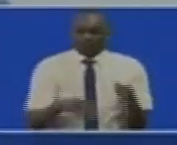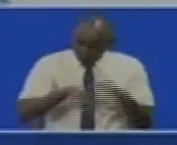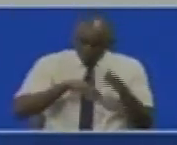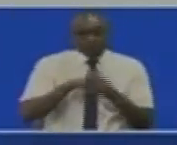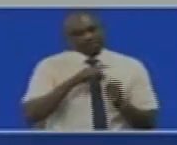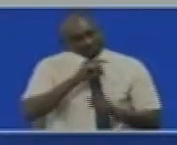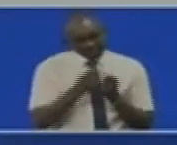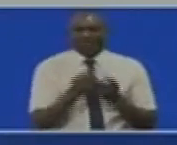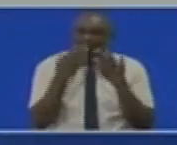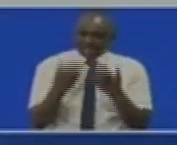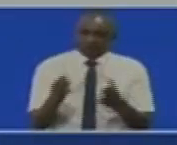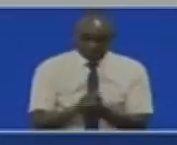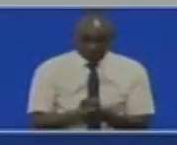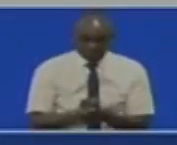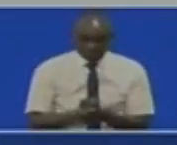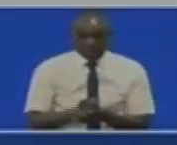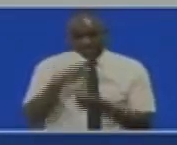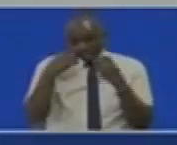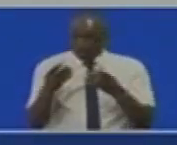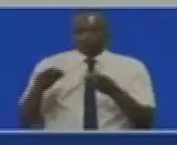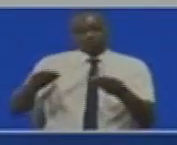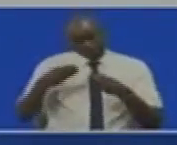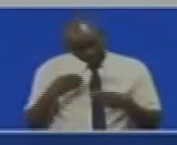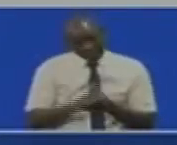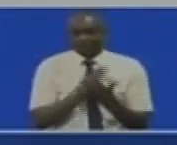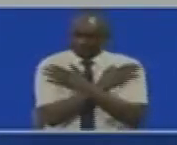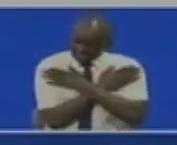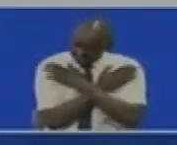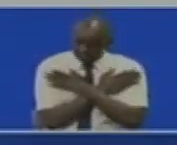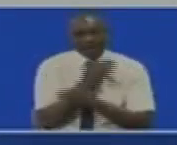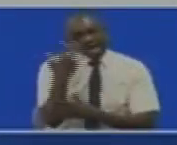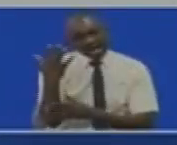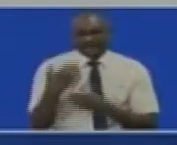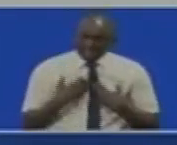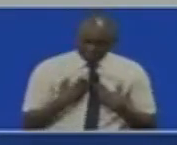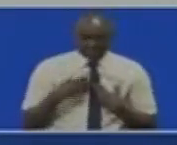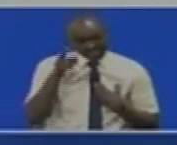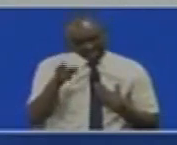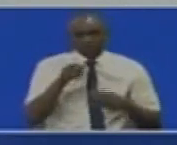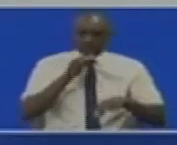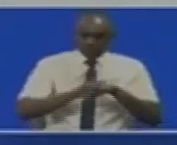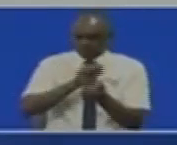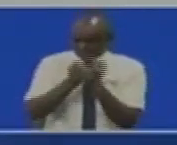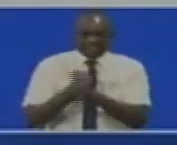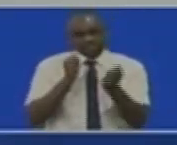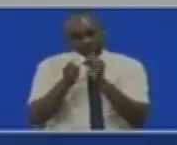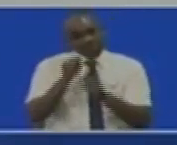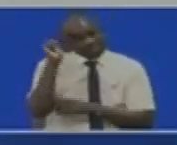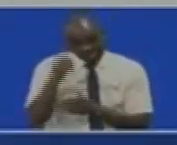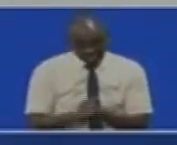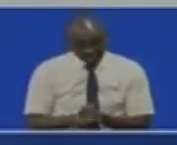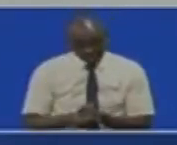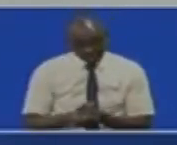women team. Thank you for extending a hand of a friendship. Treat with that sports in this country start